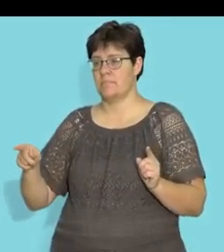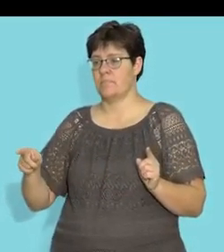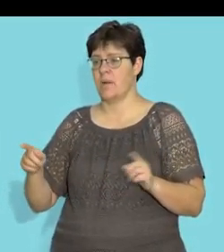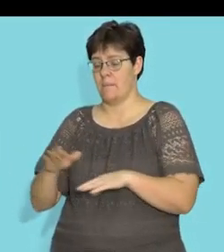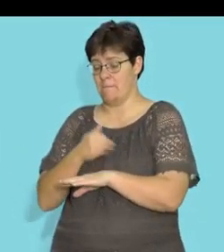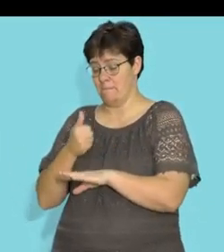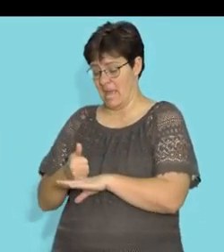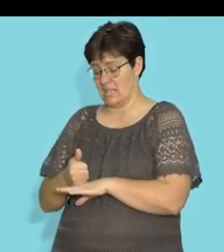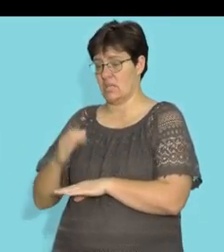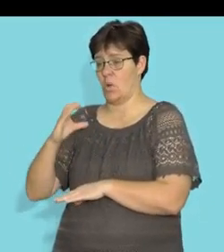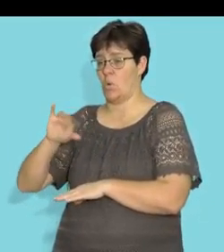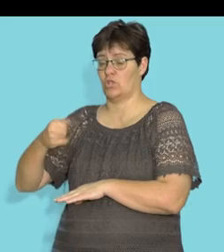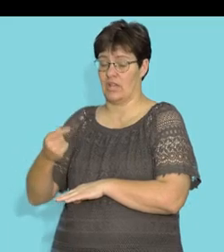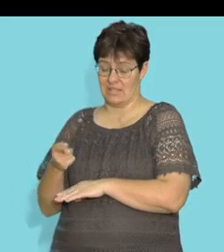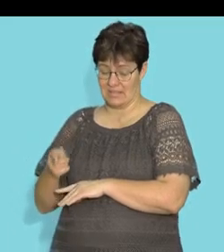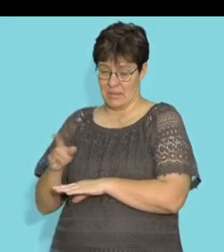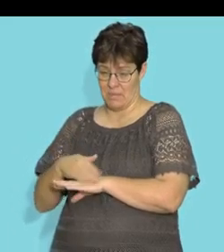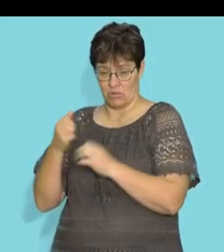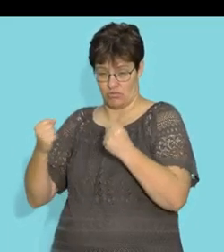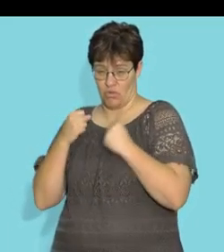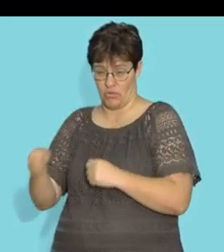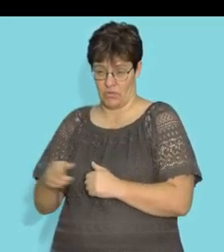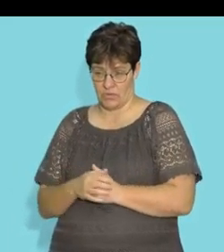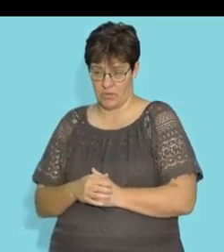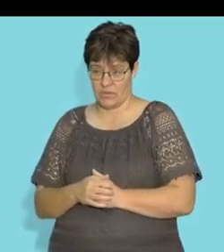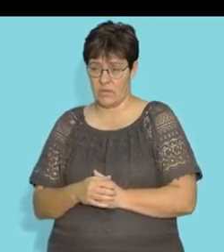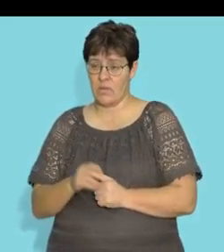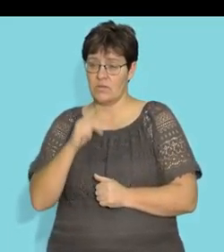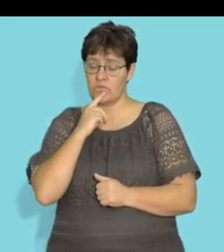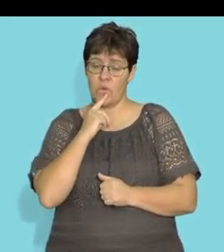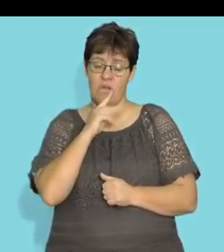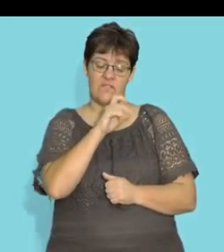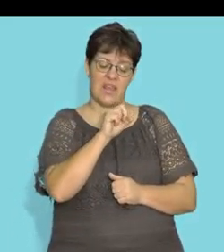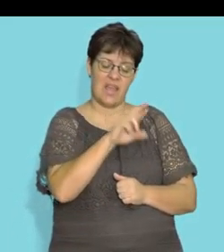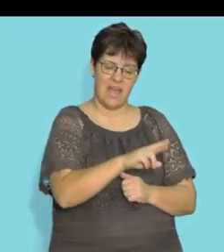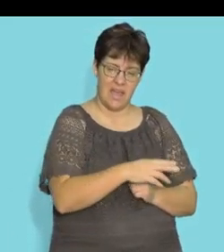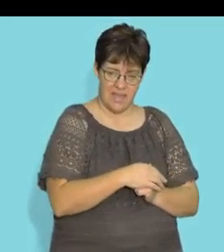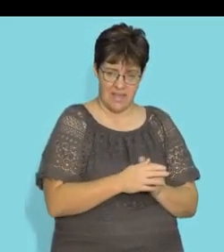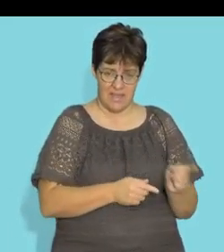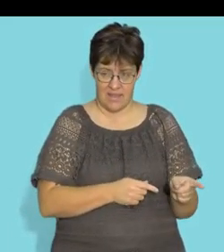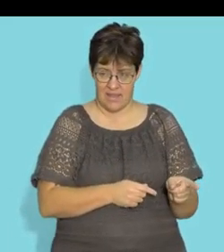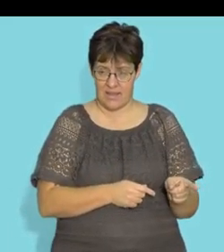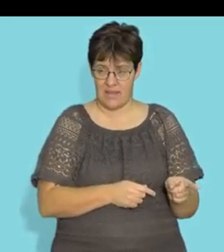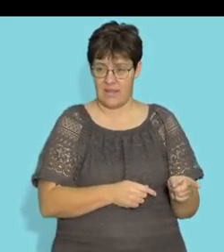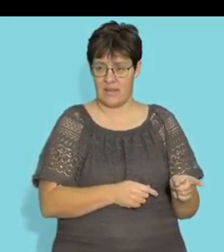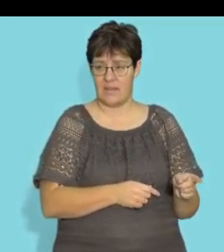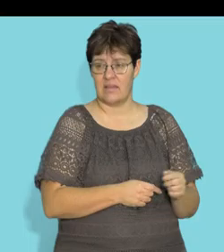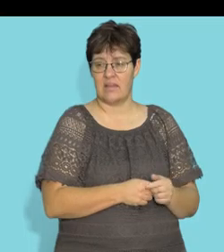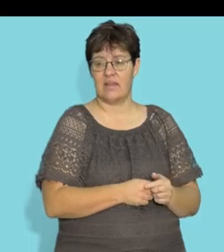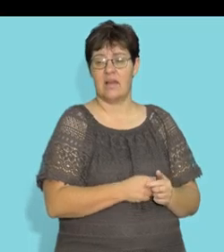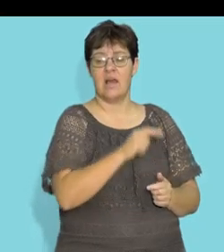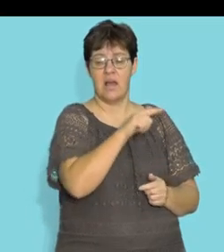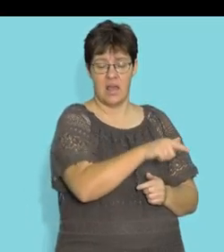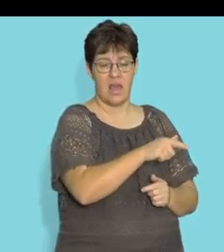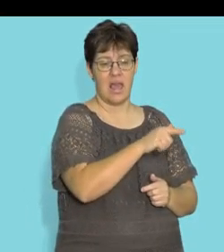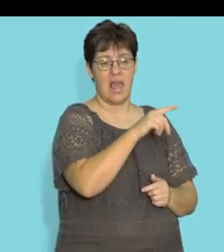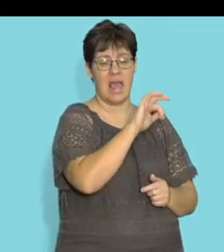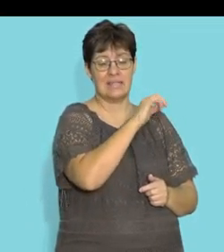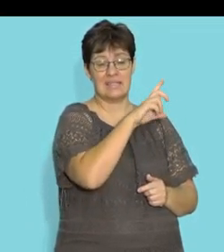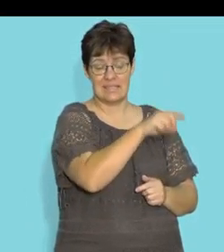When we look at a weak acid, when we start with a weak acid to the likes of ethanoic acid or acetic acid, it